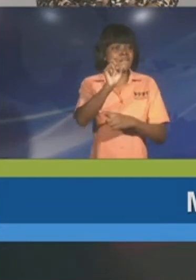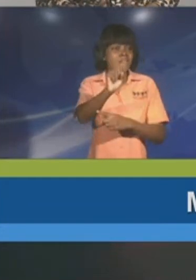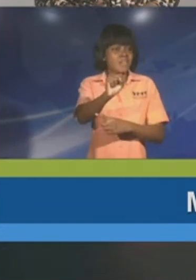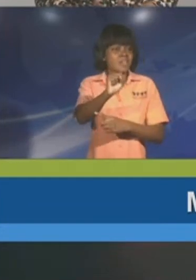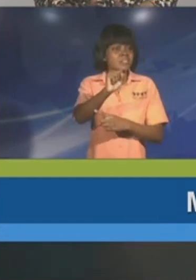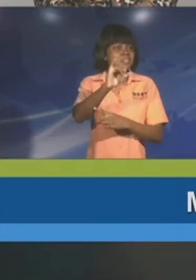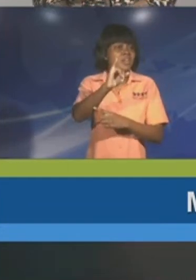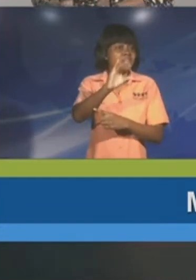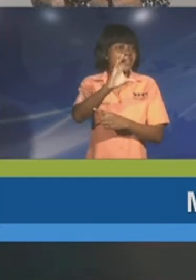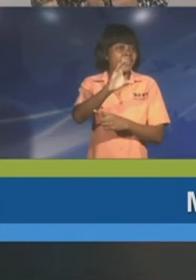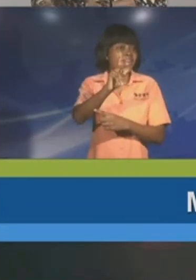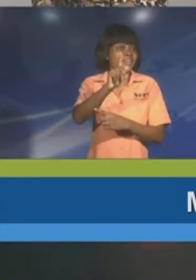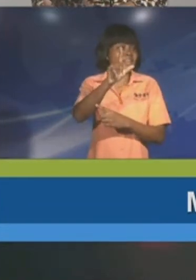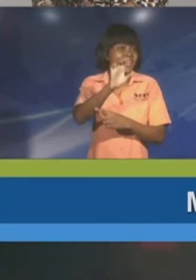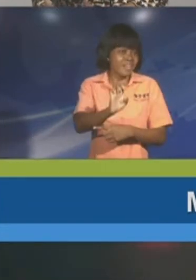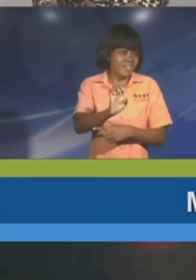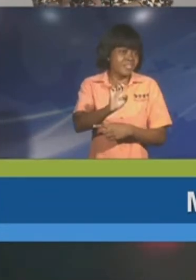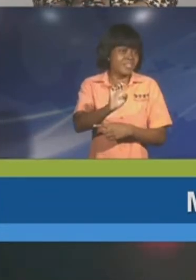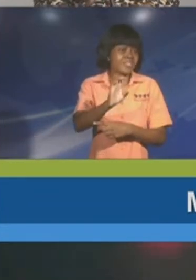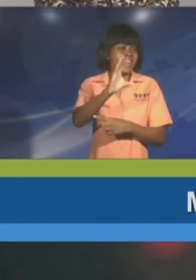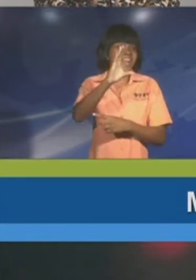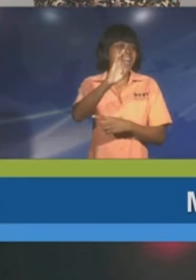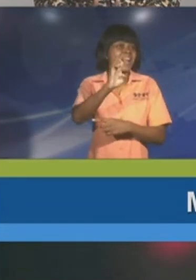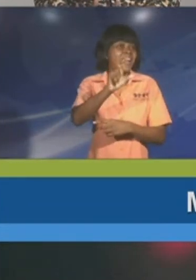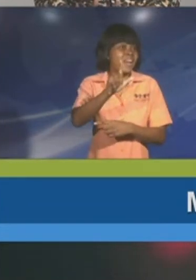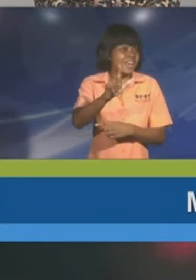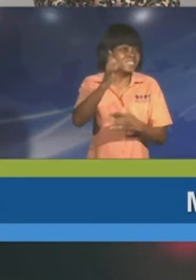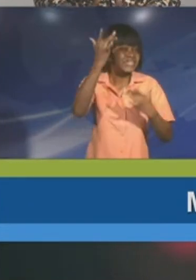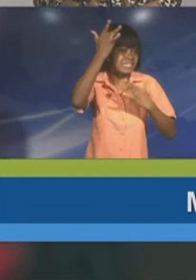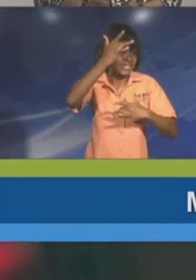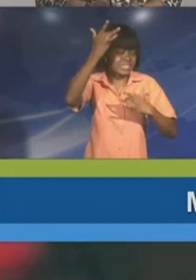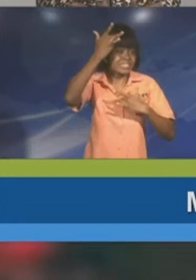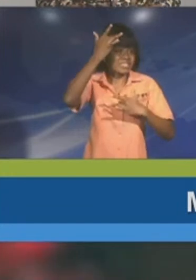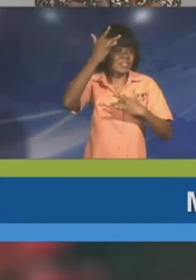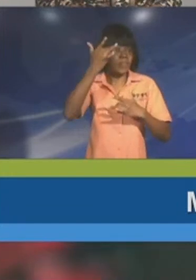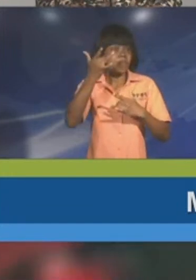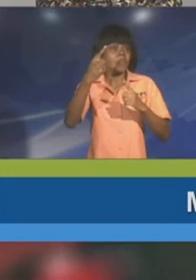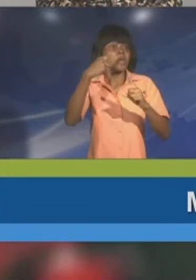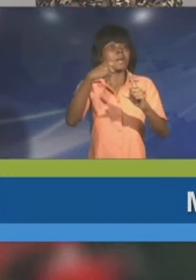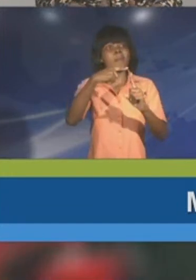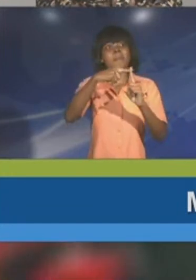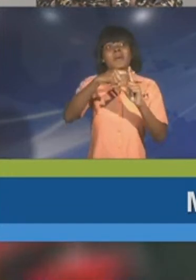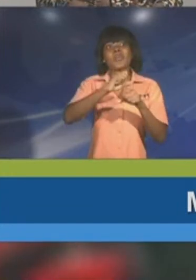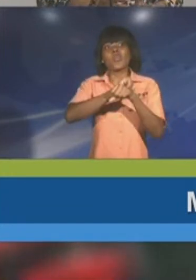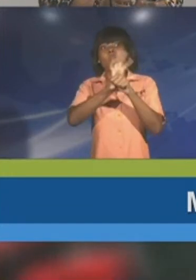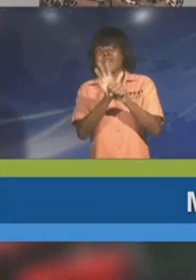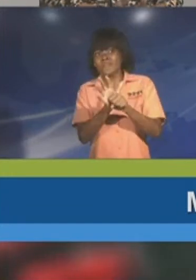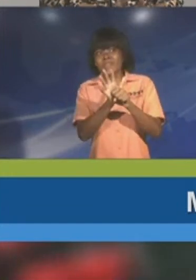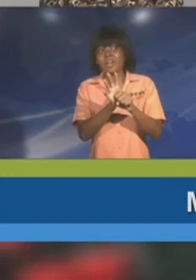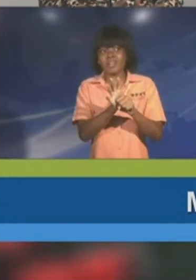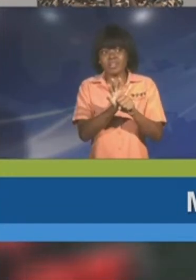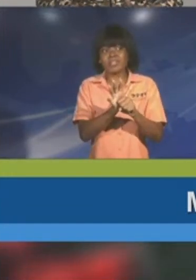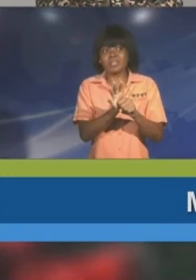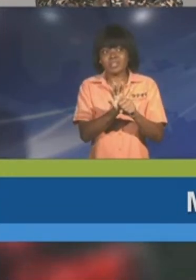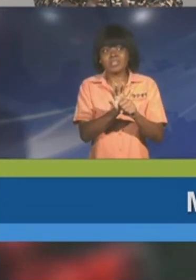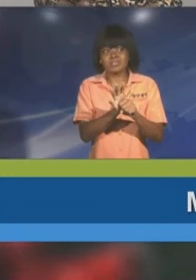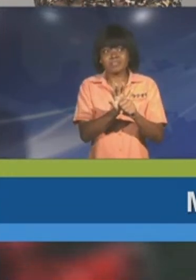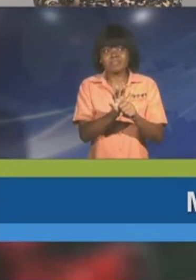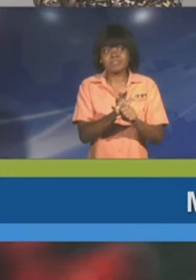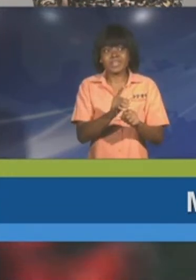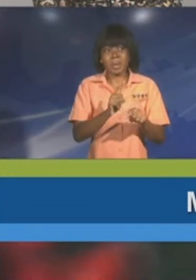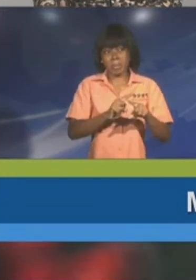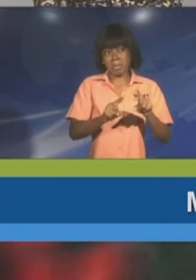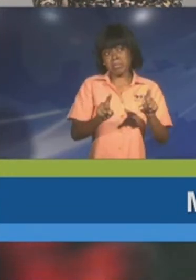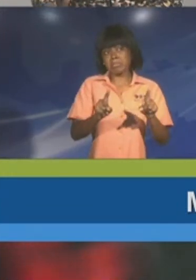I'll have that. And secondarily, I'll be infected with COVID. But my primary thing is still the sickle cell with